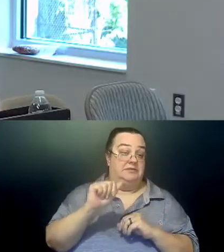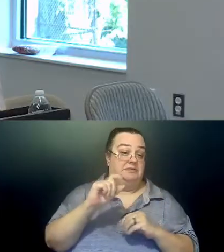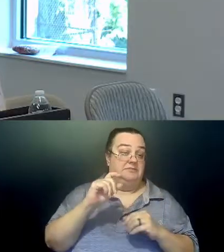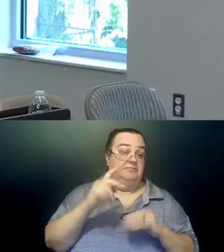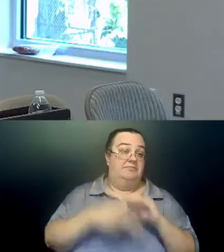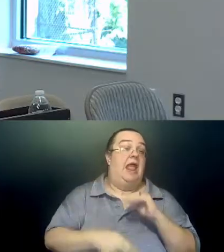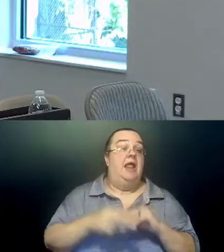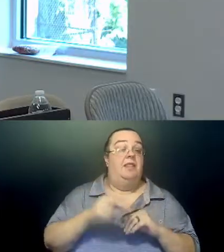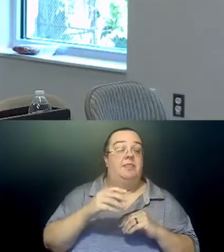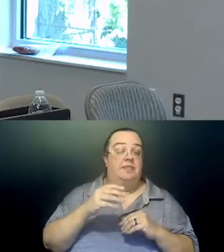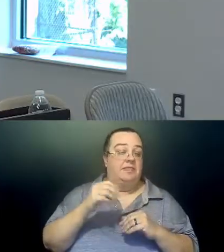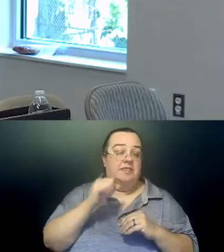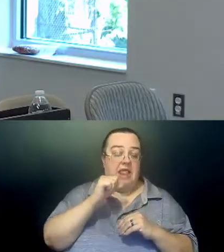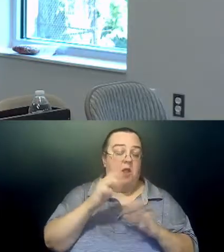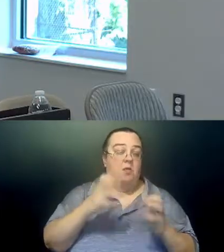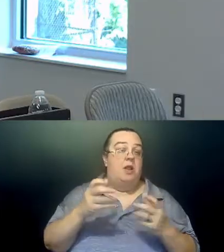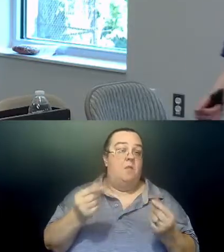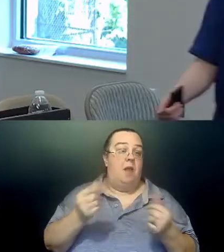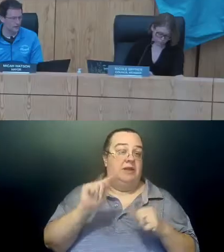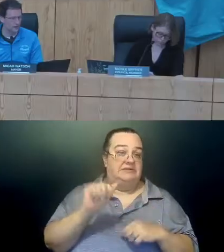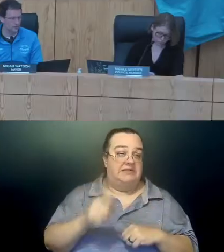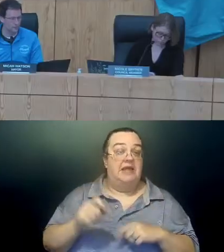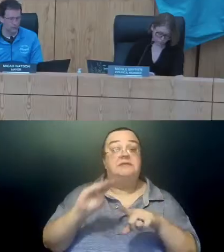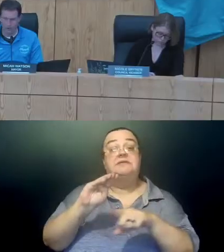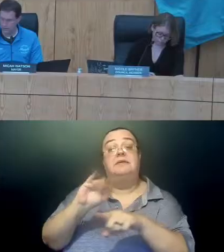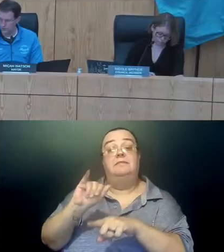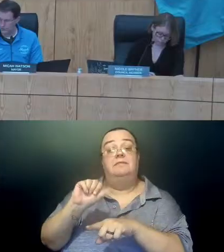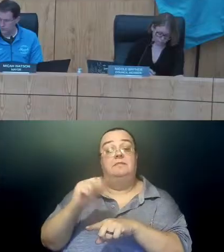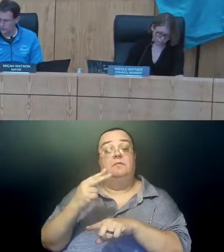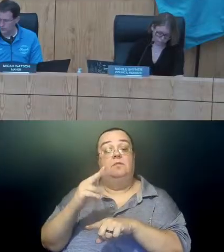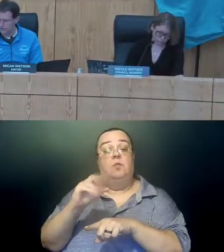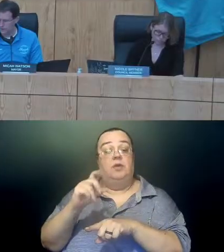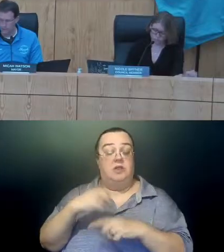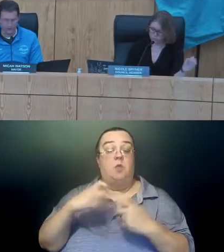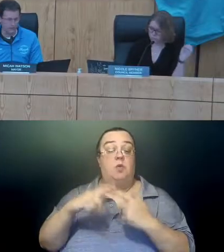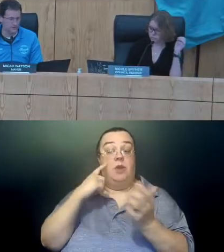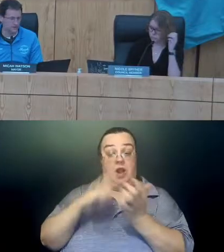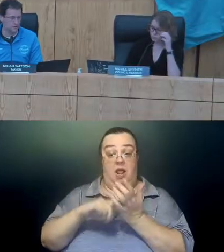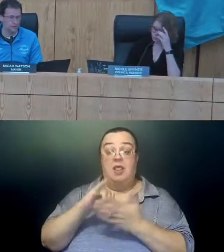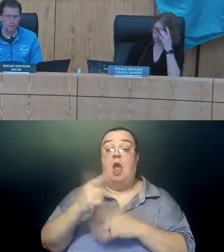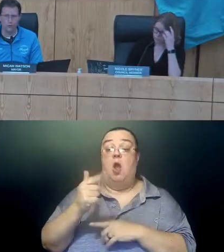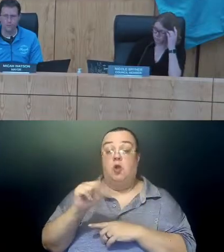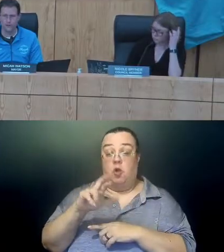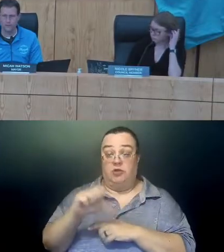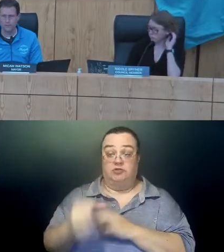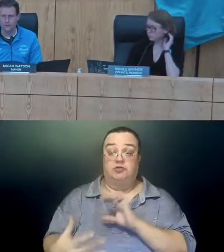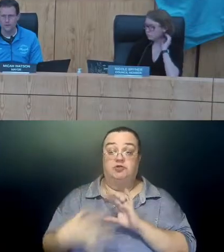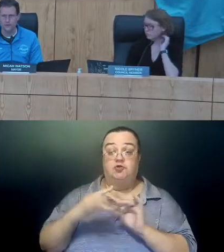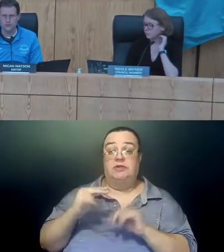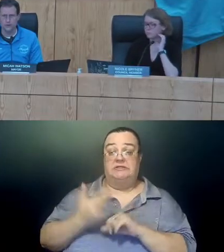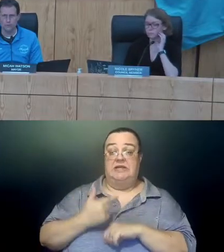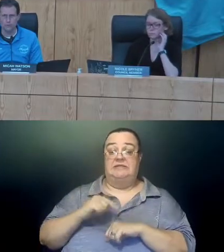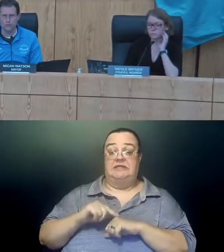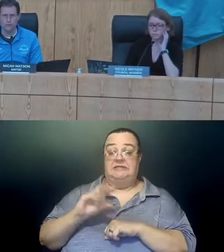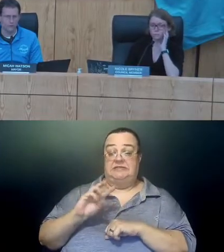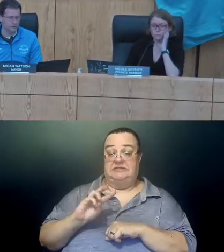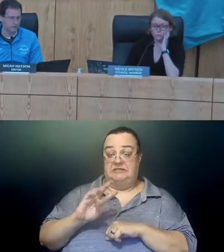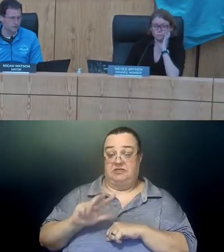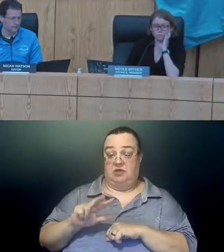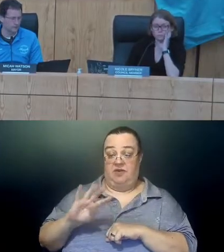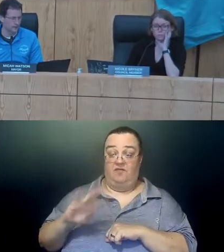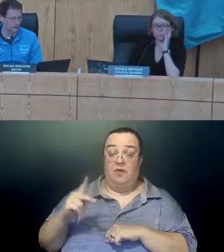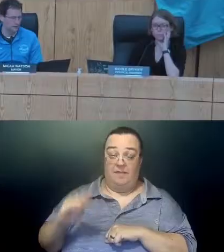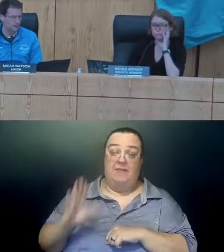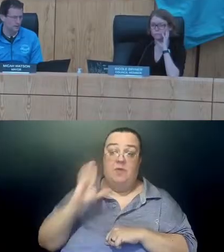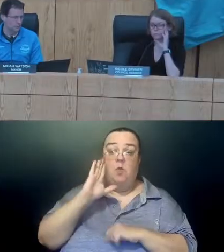Thank you for that. And I want to acknowledge that Councilmember Garces joined us, I believe, at 6:34 PM. So that will be reflected